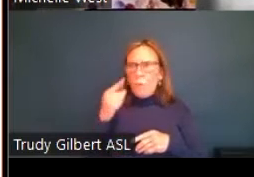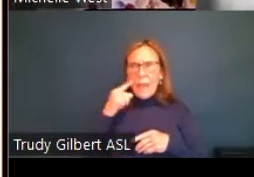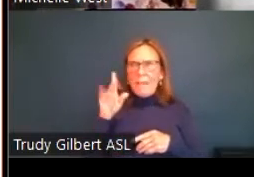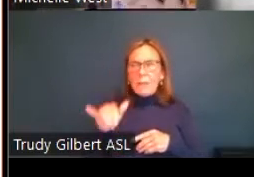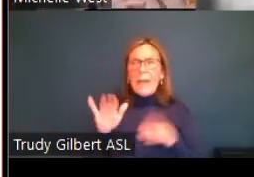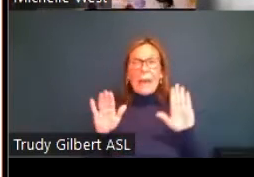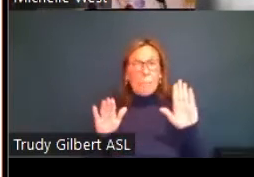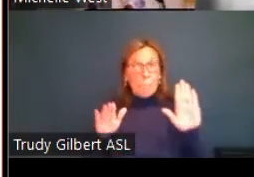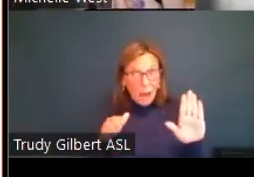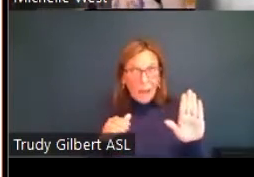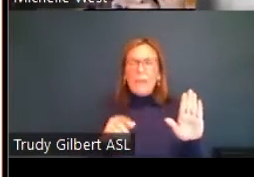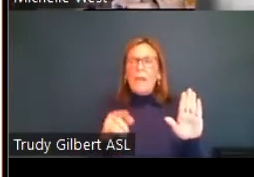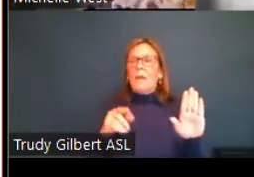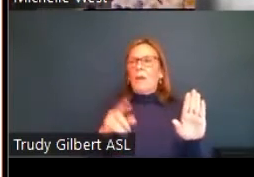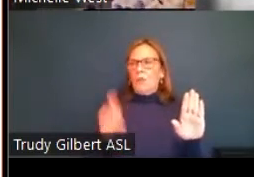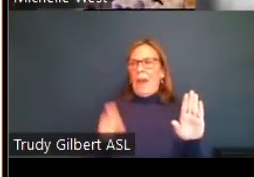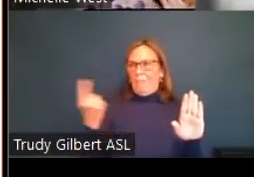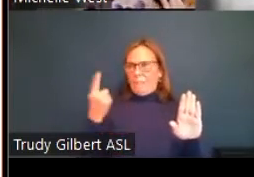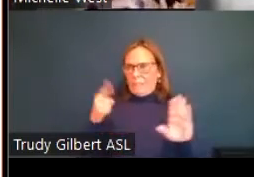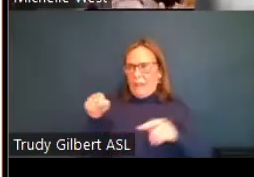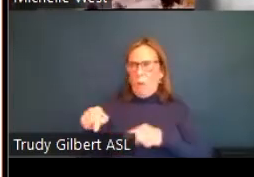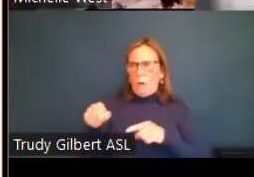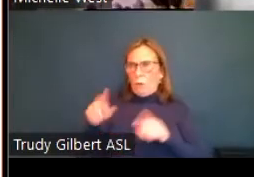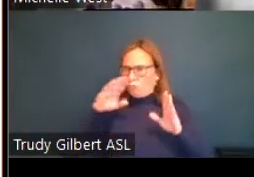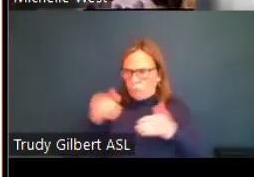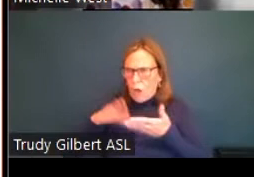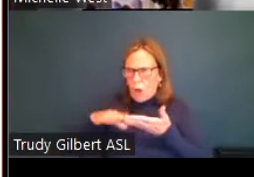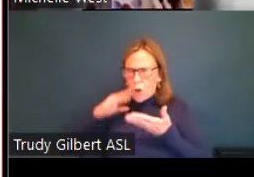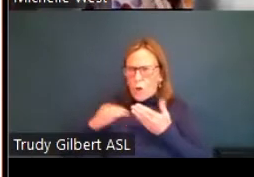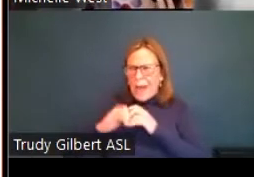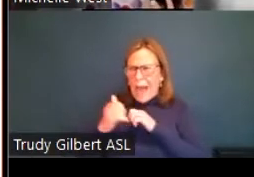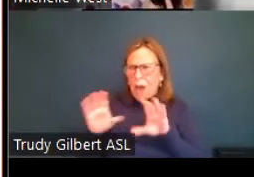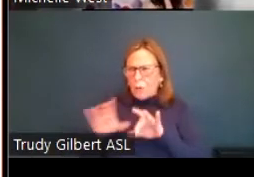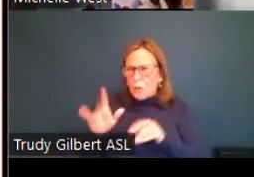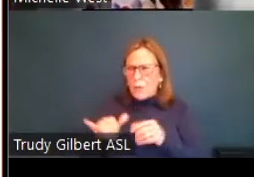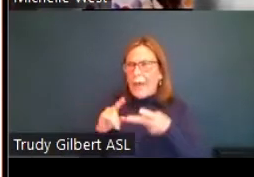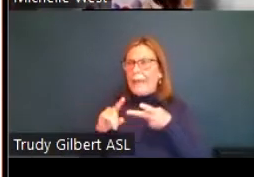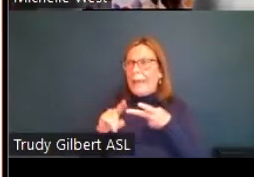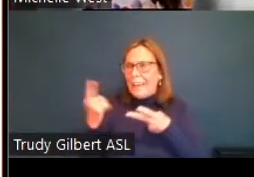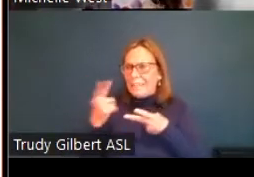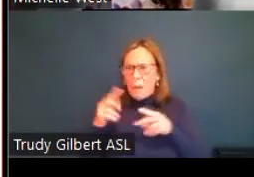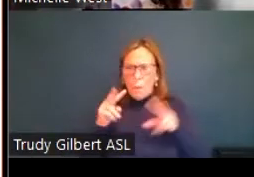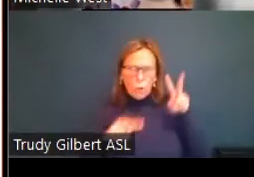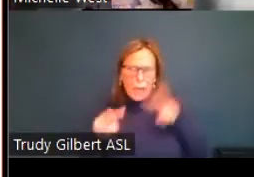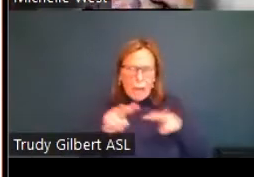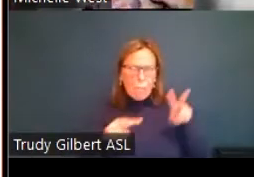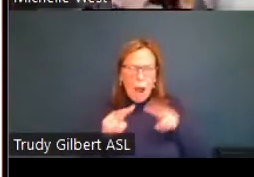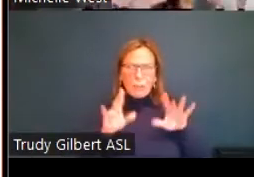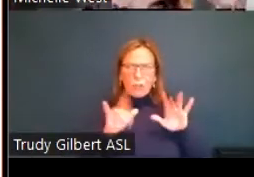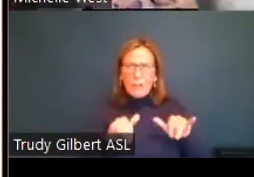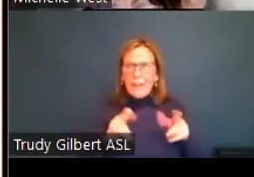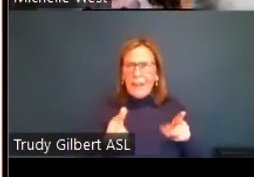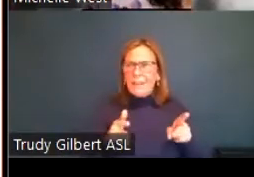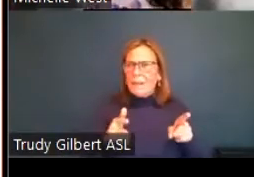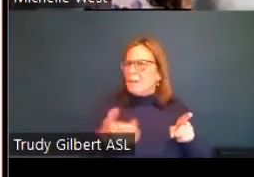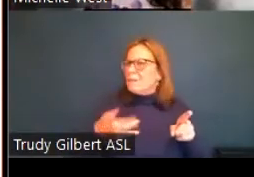but you're going to have someone who has to learn how to do it and someone who can monitor it. And so what kind of return do